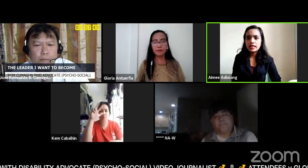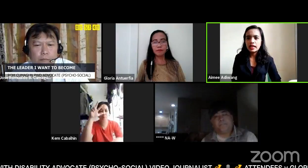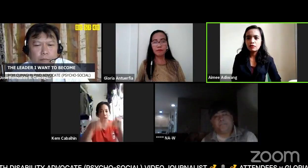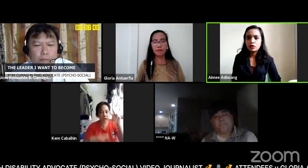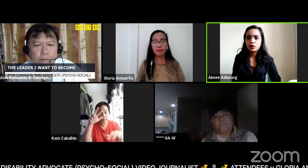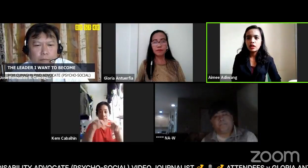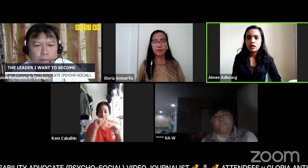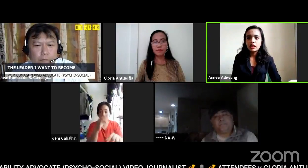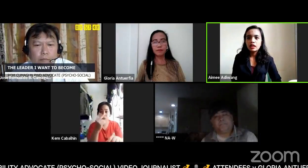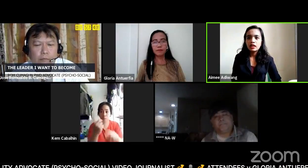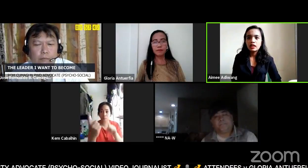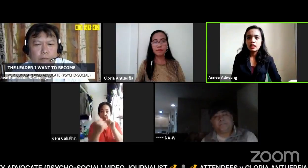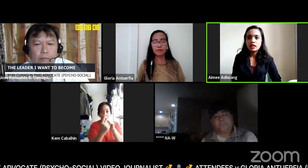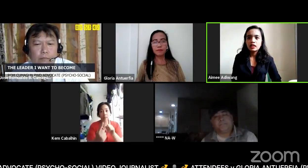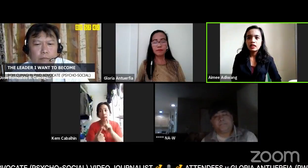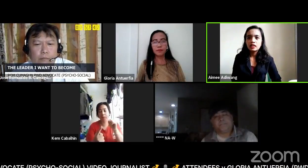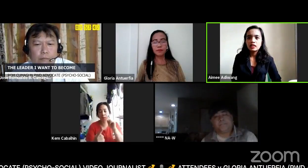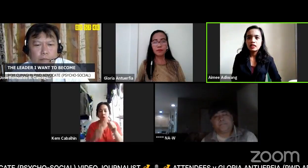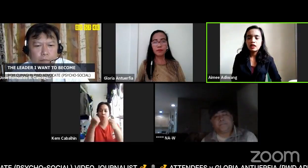it's like